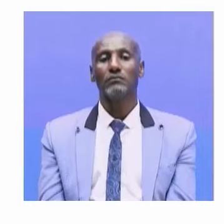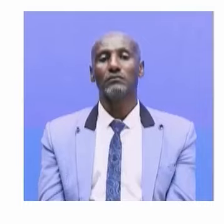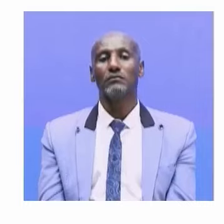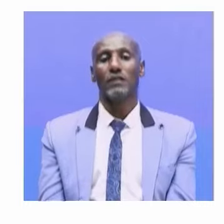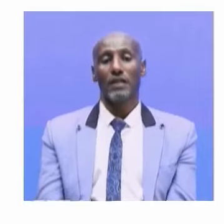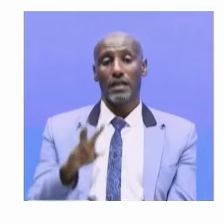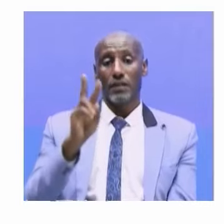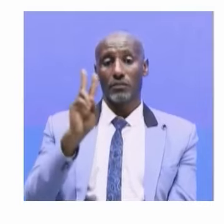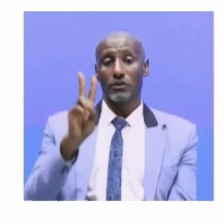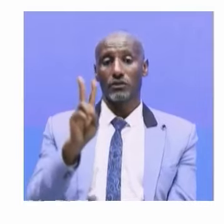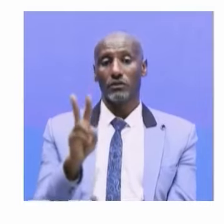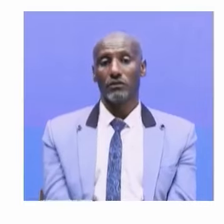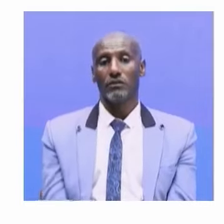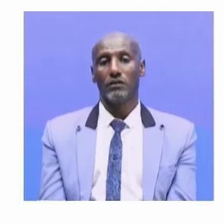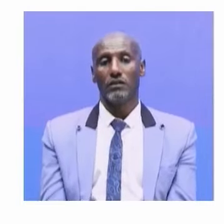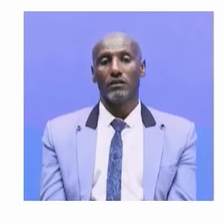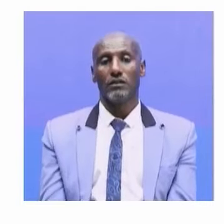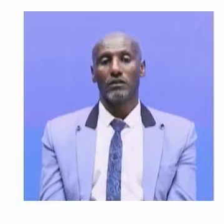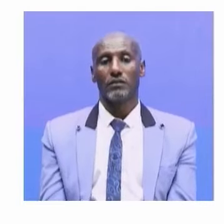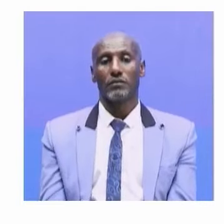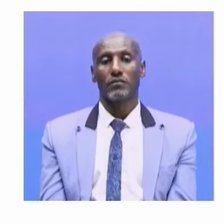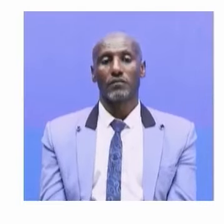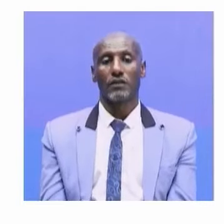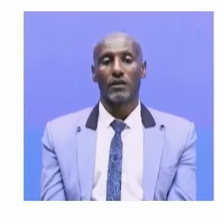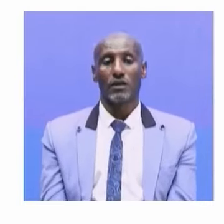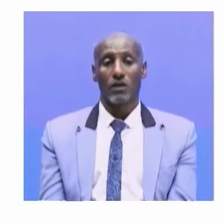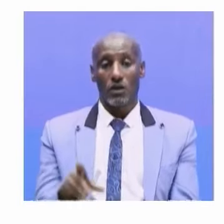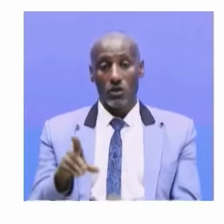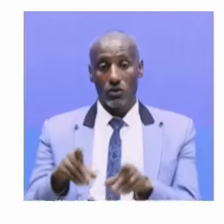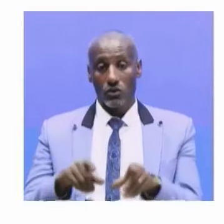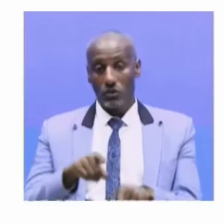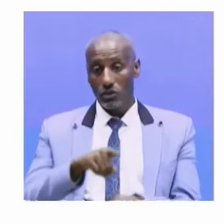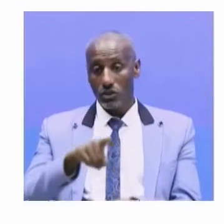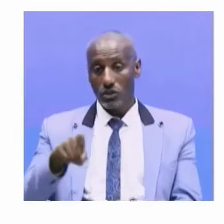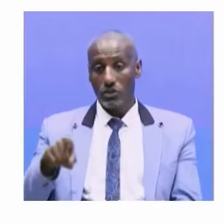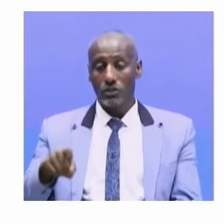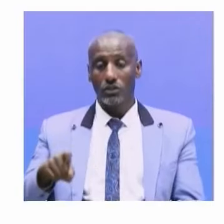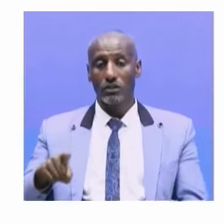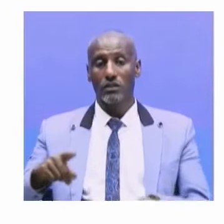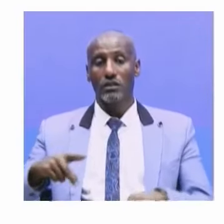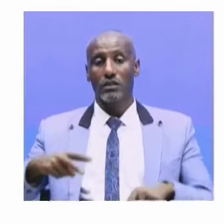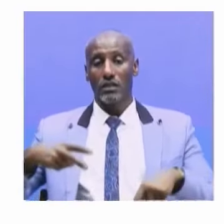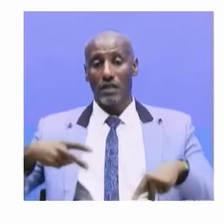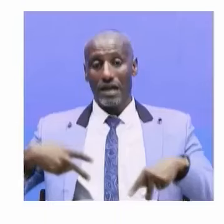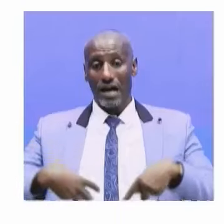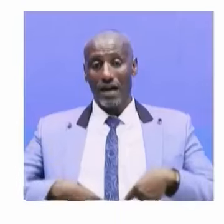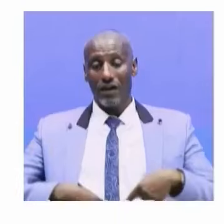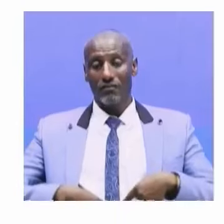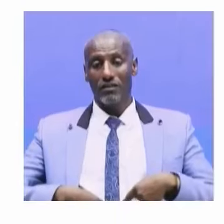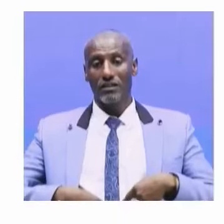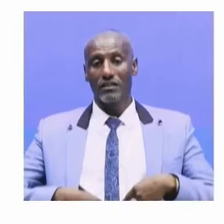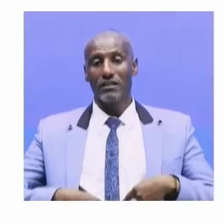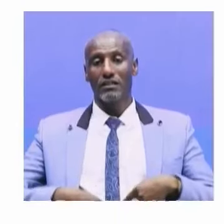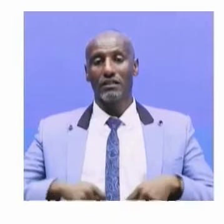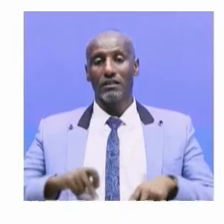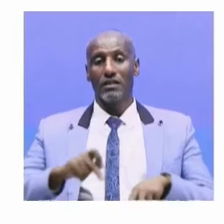Question number 2. Do you have